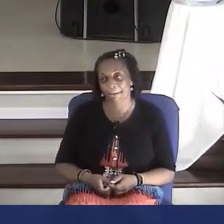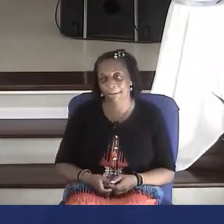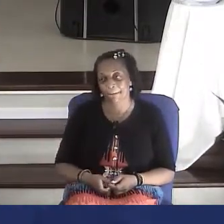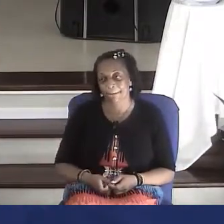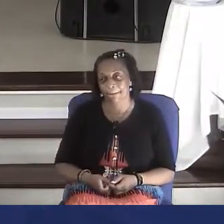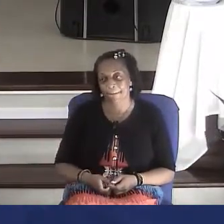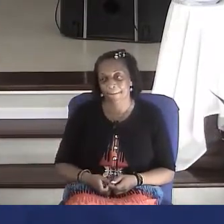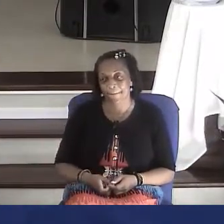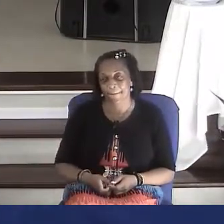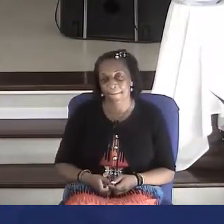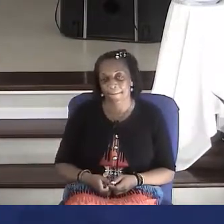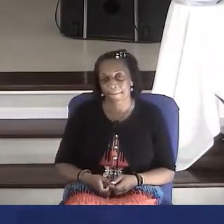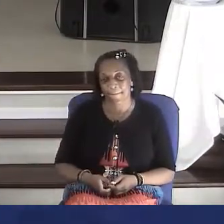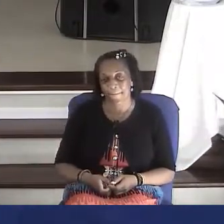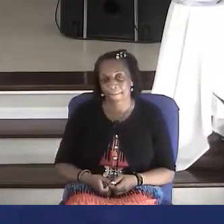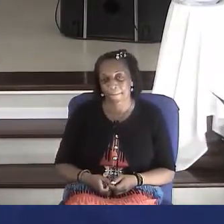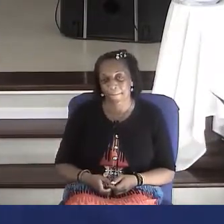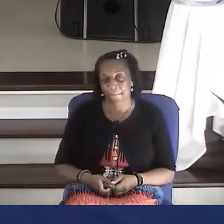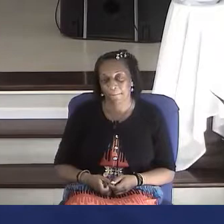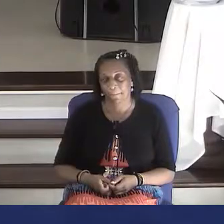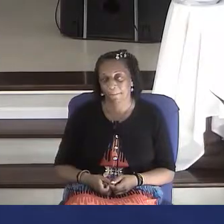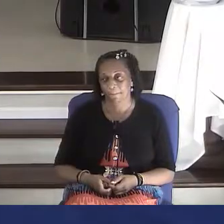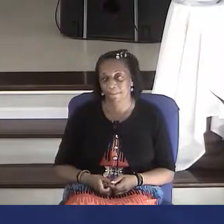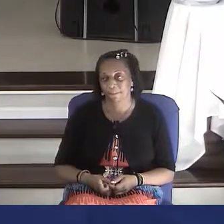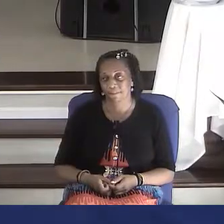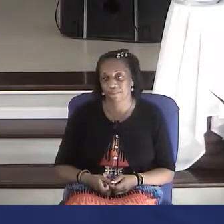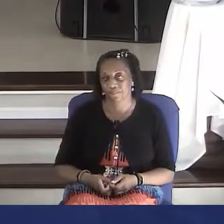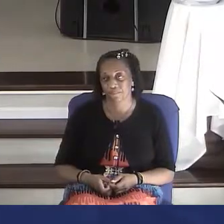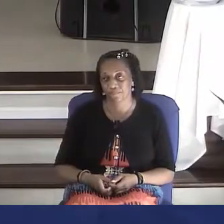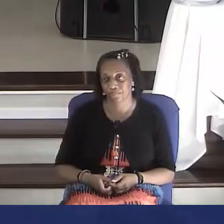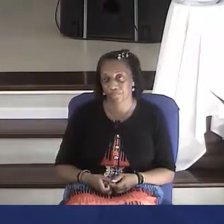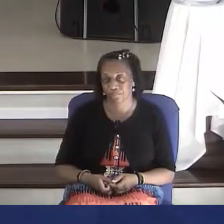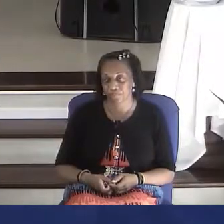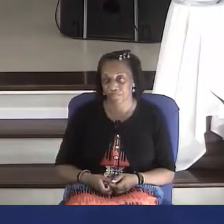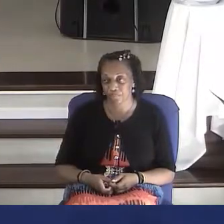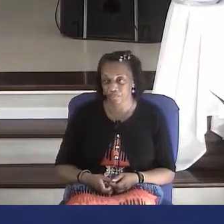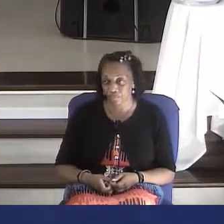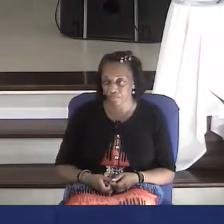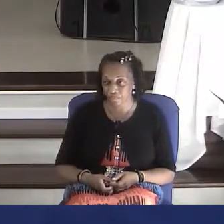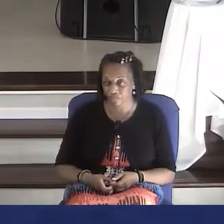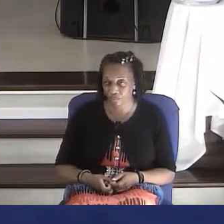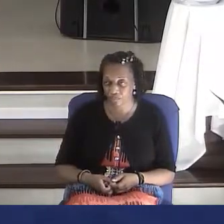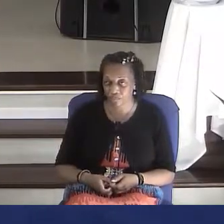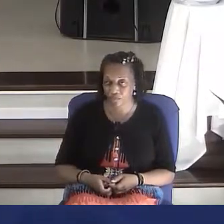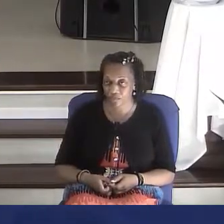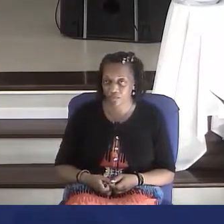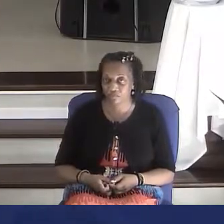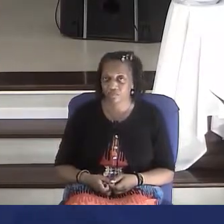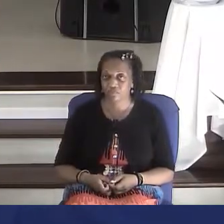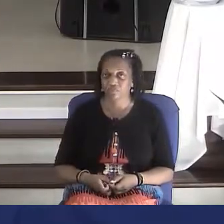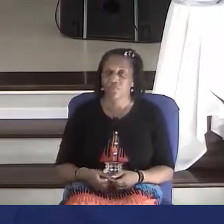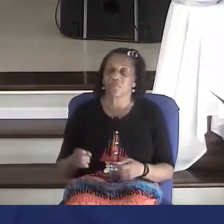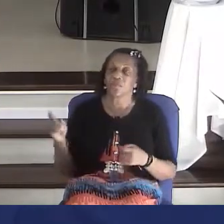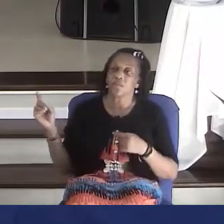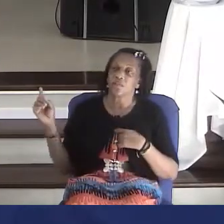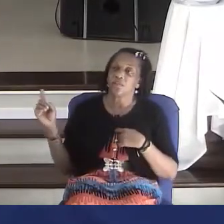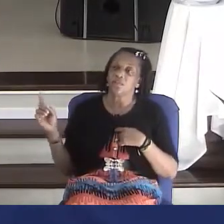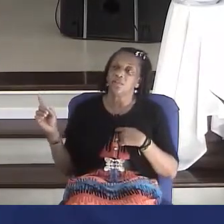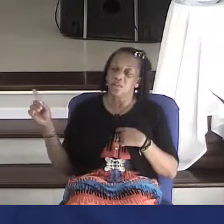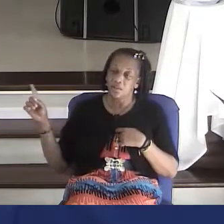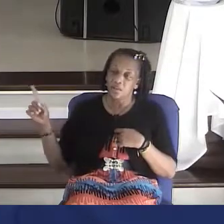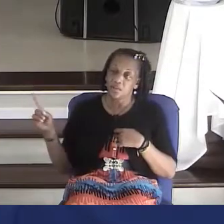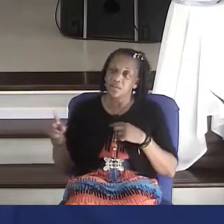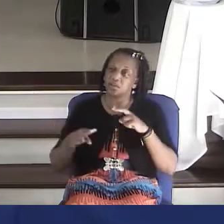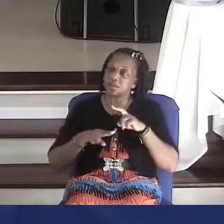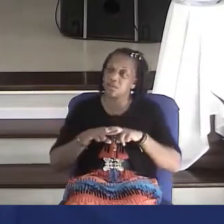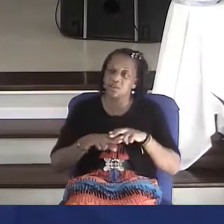item. But as I sat there and as, you know, the prayer was prayed, I realized how vital it